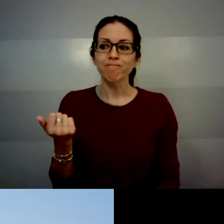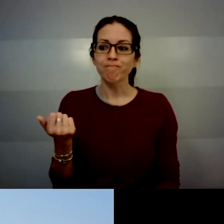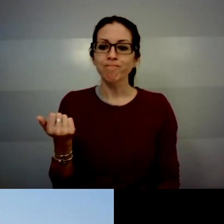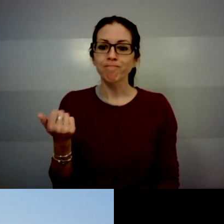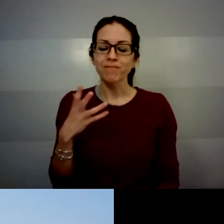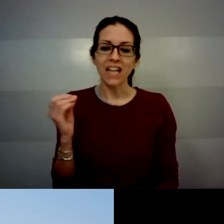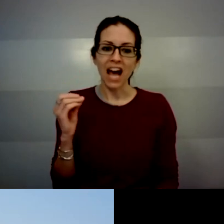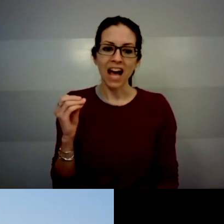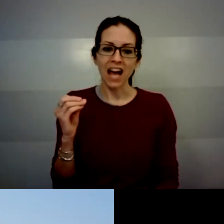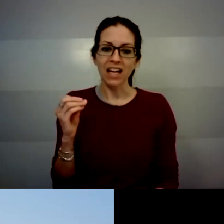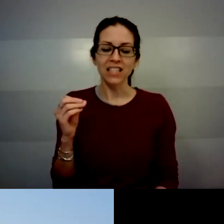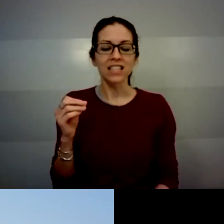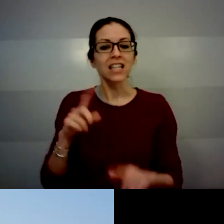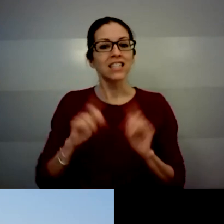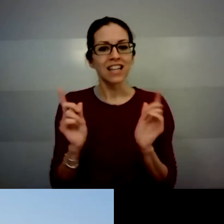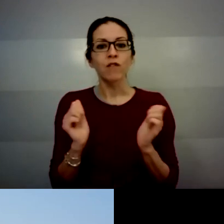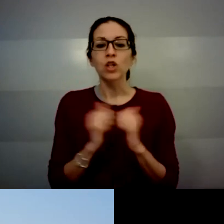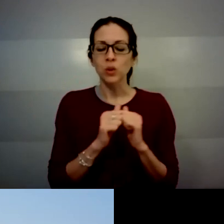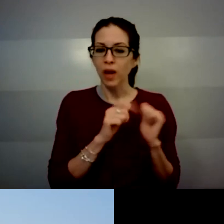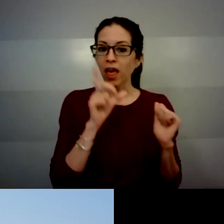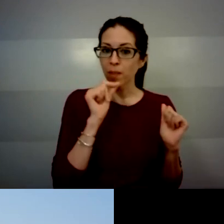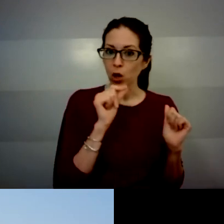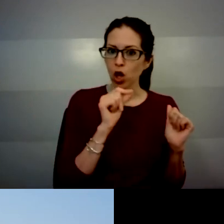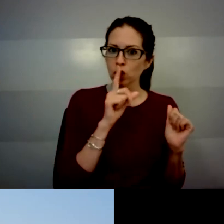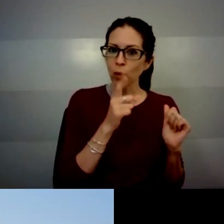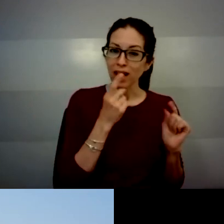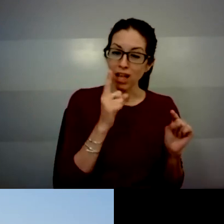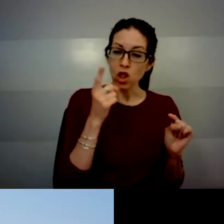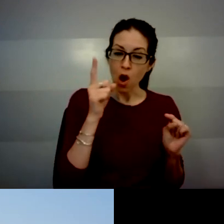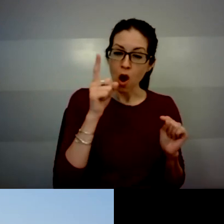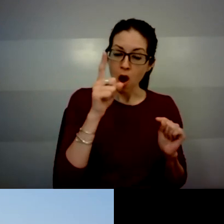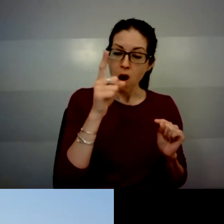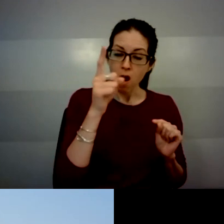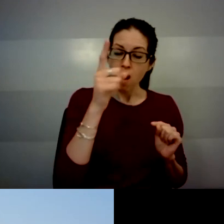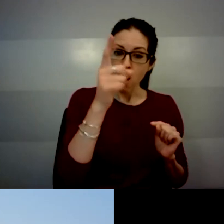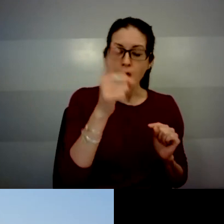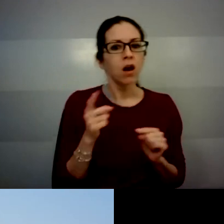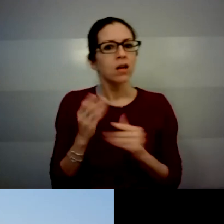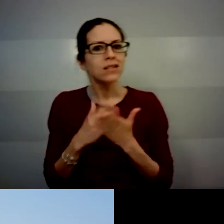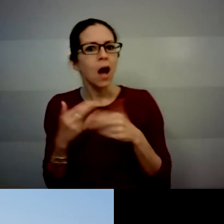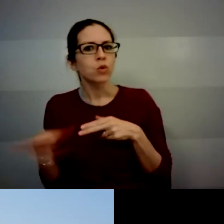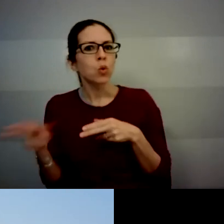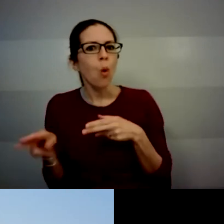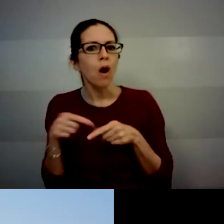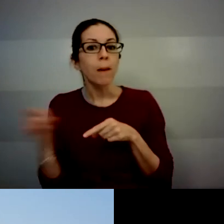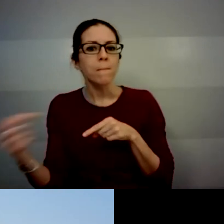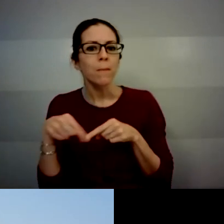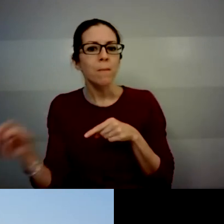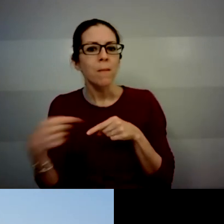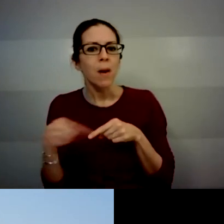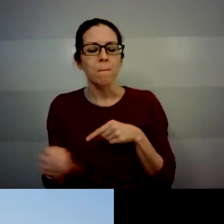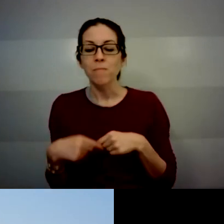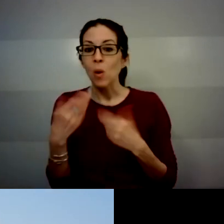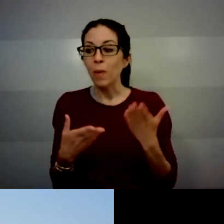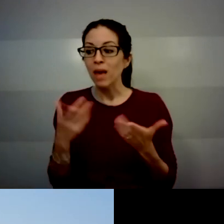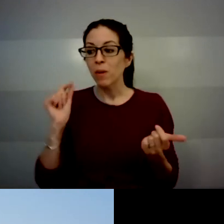And there's a difference between birds that do these like really long migrations versus birds that do just short migrations. So a bird might go from like Washington,